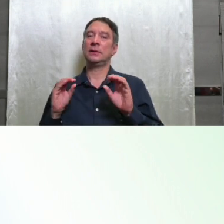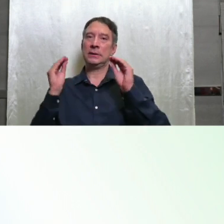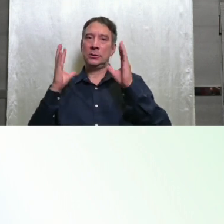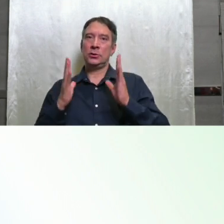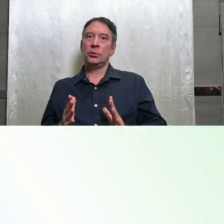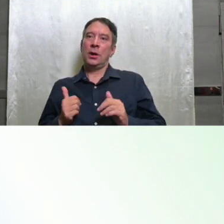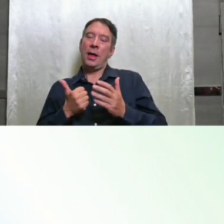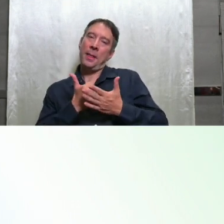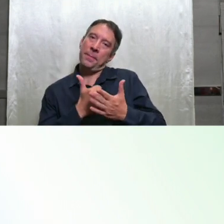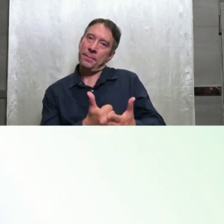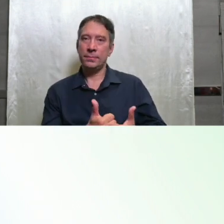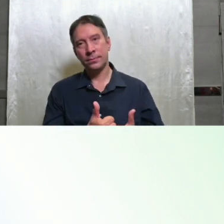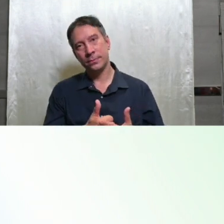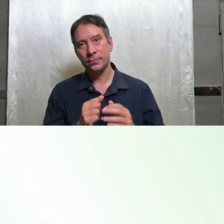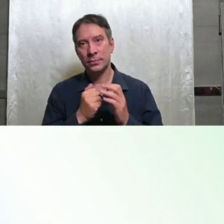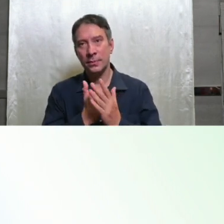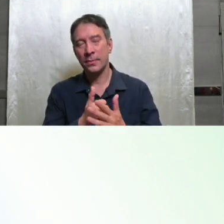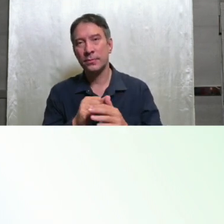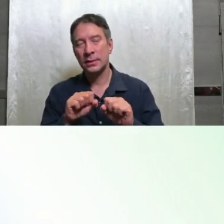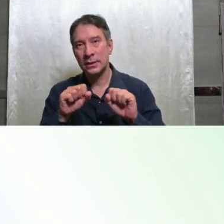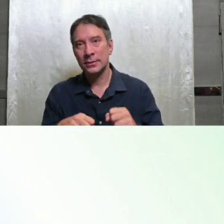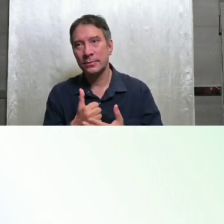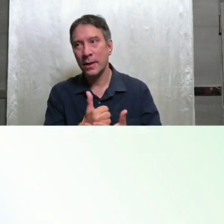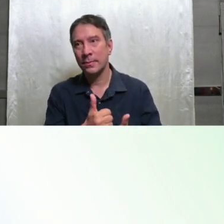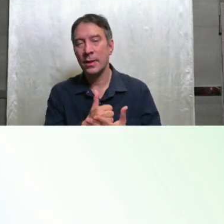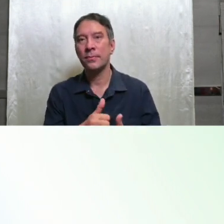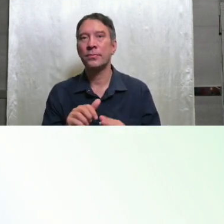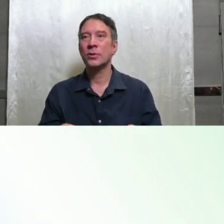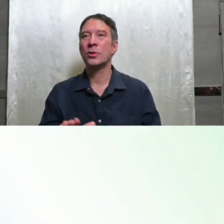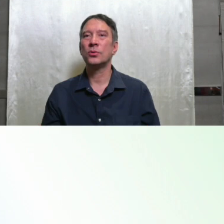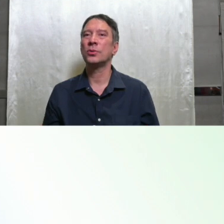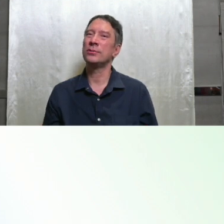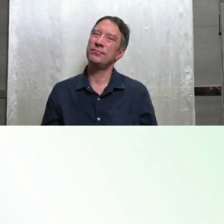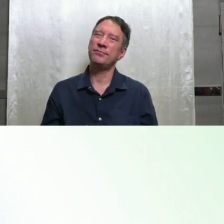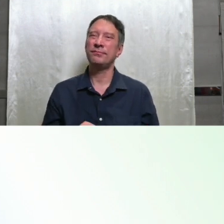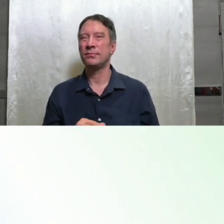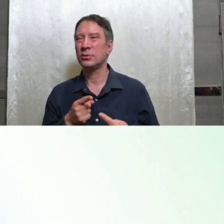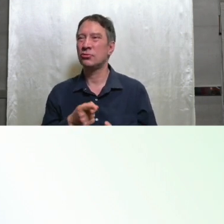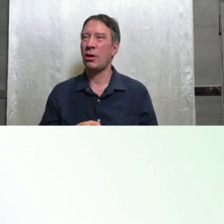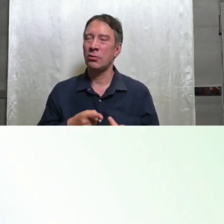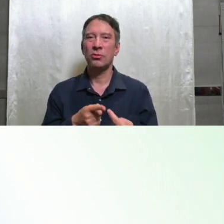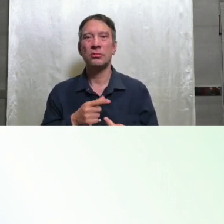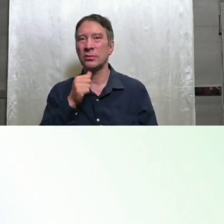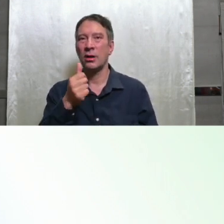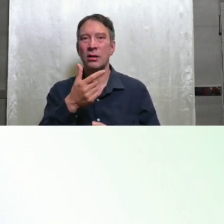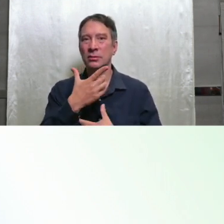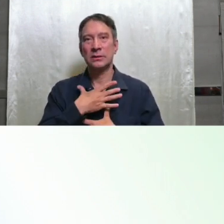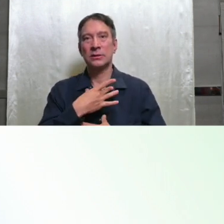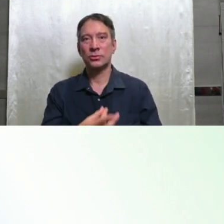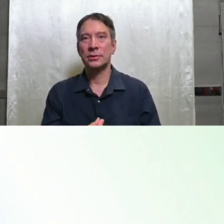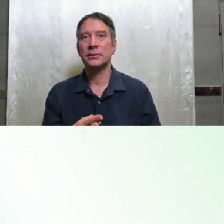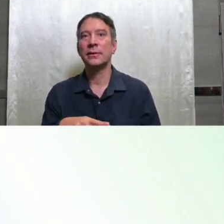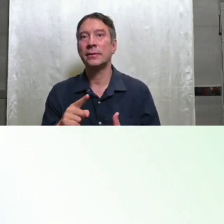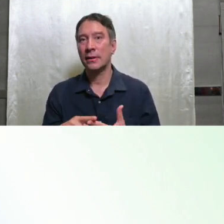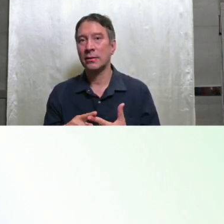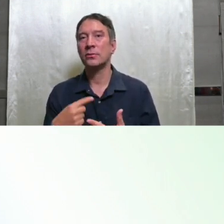lesson. We call this continuity, and that's auto-reply. Next is recall. Teaching is the